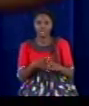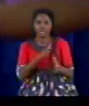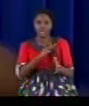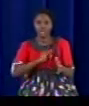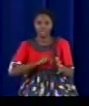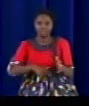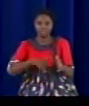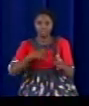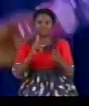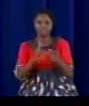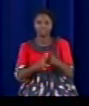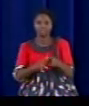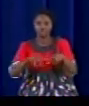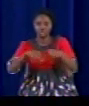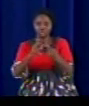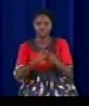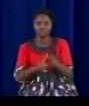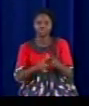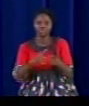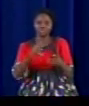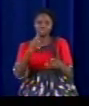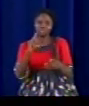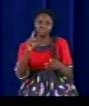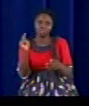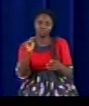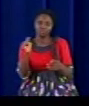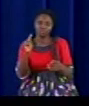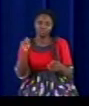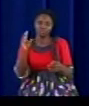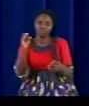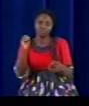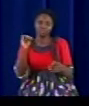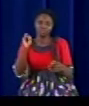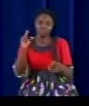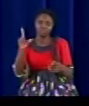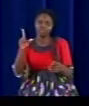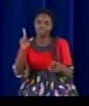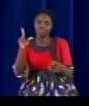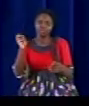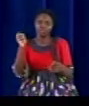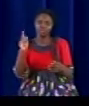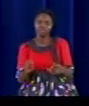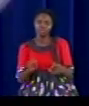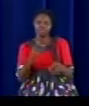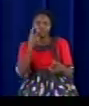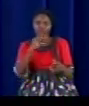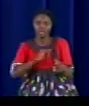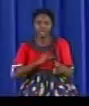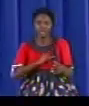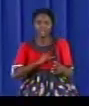rush to the toilet. Behold, I piss out a stone. Praise the Lord!